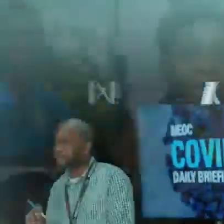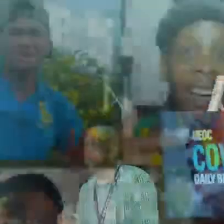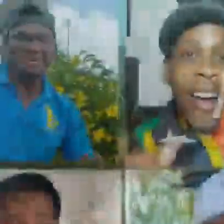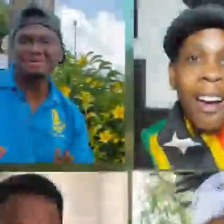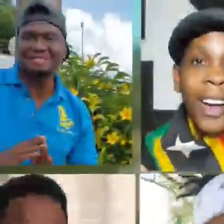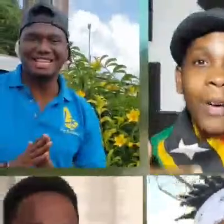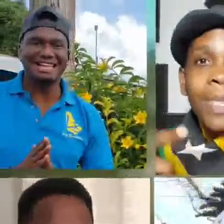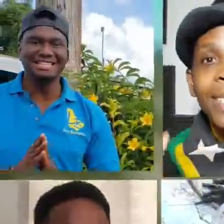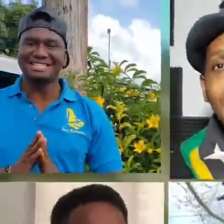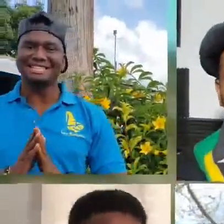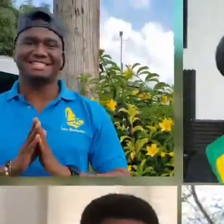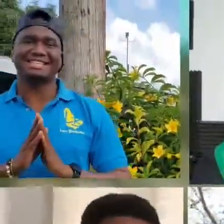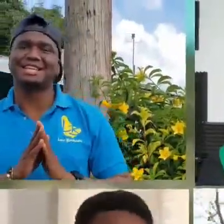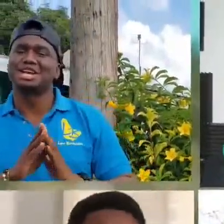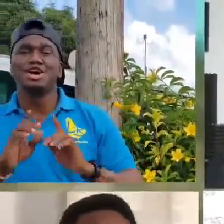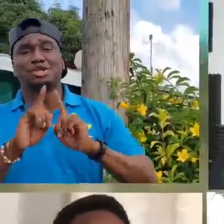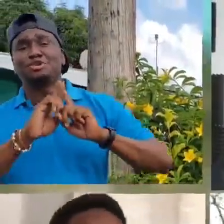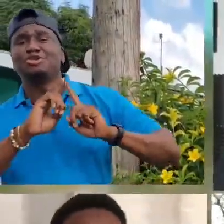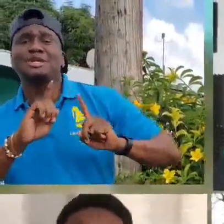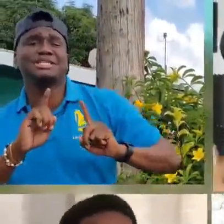Thanks to the